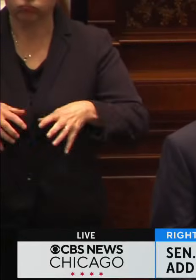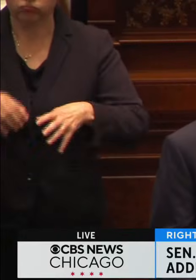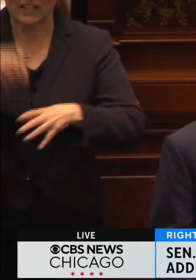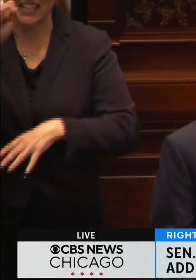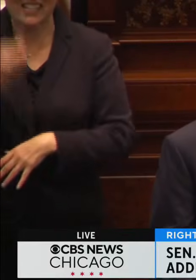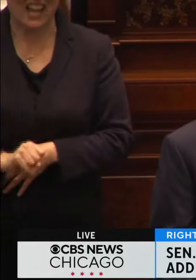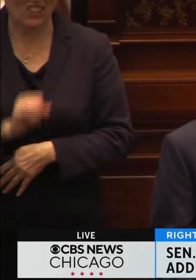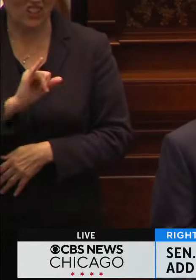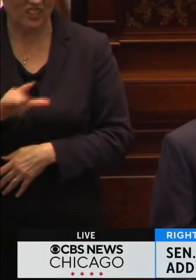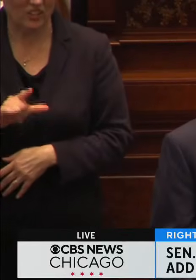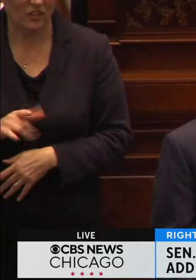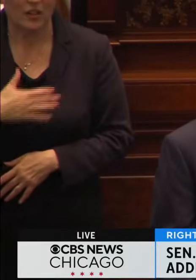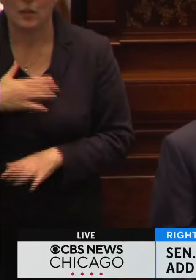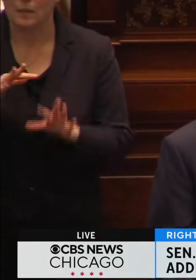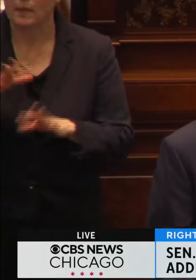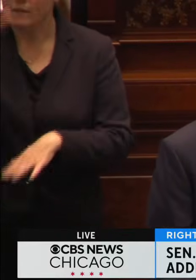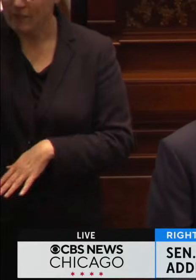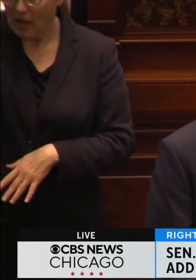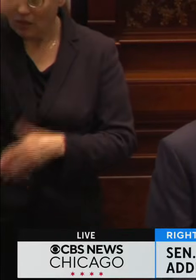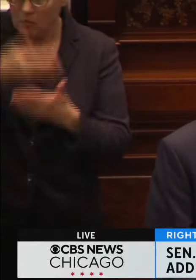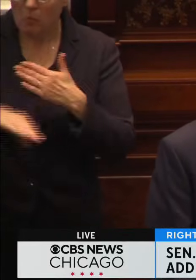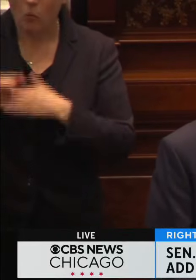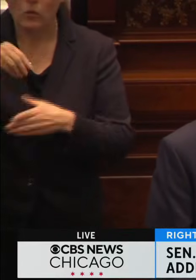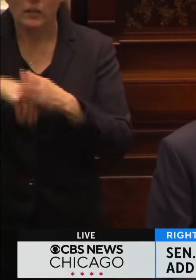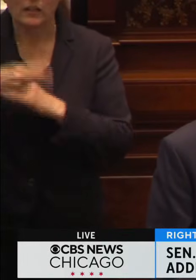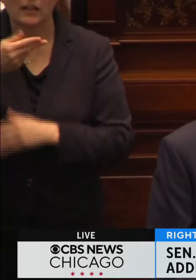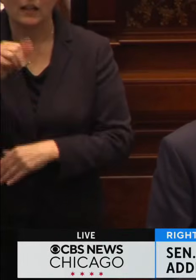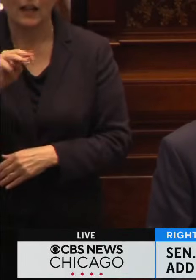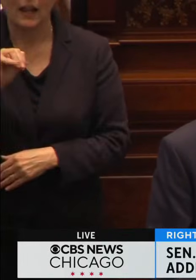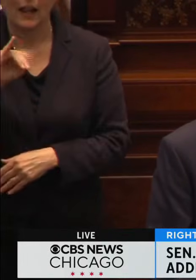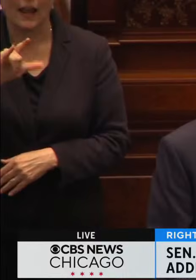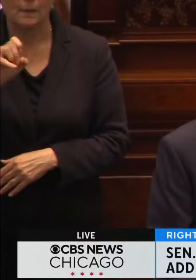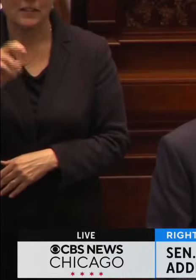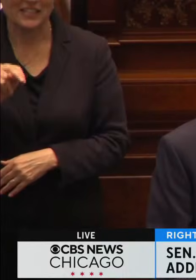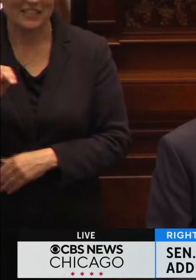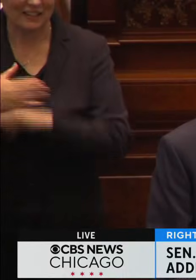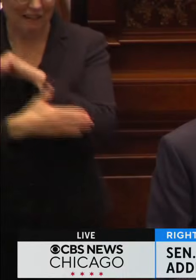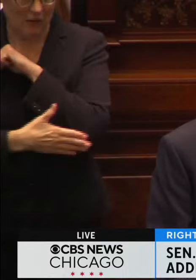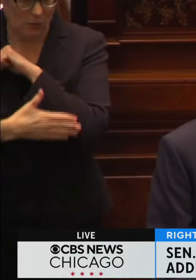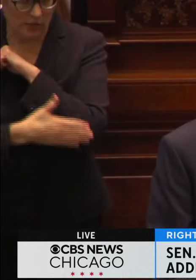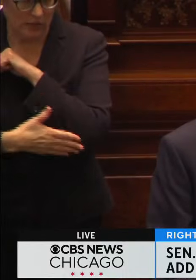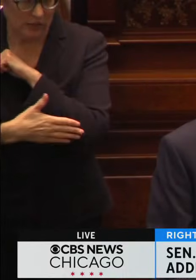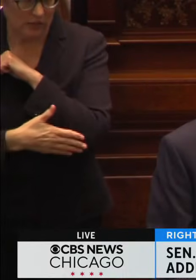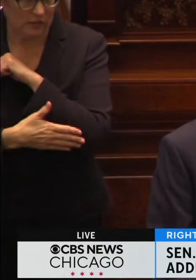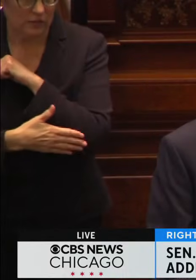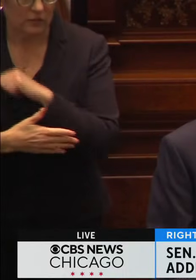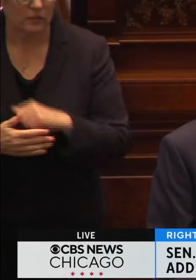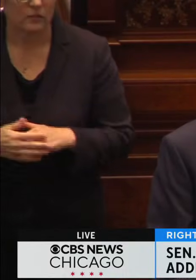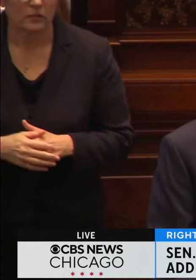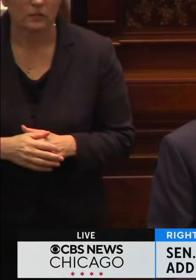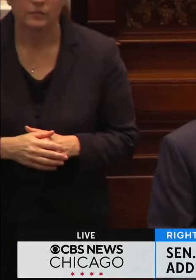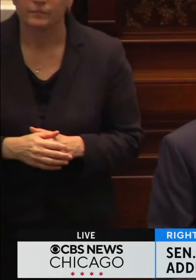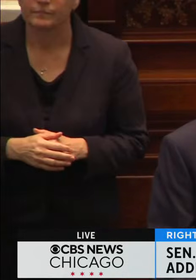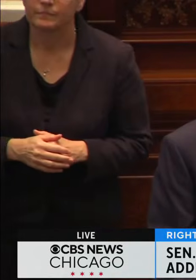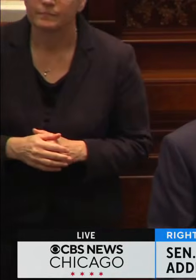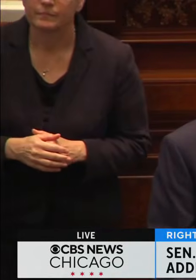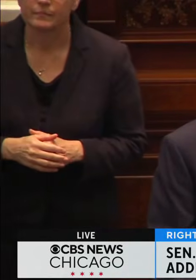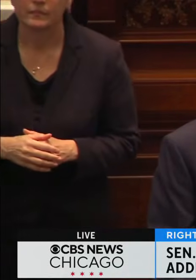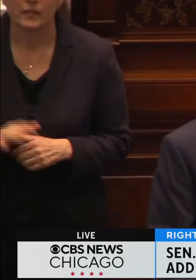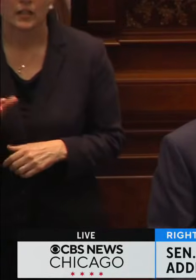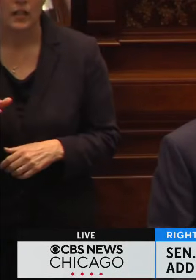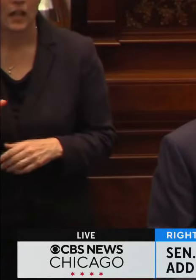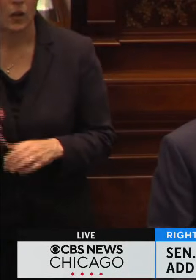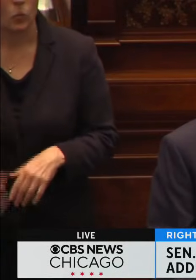My father was born in Hamilton County, Dahlgren, Illinois. My family